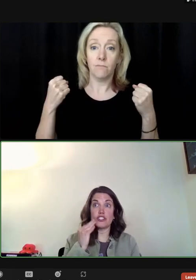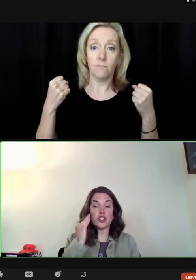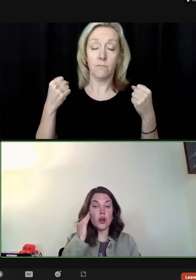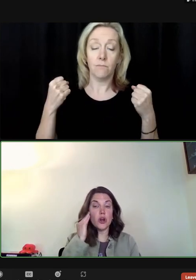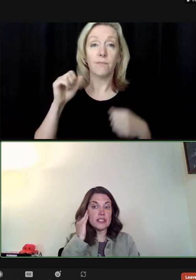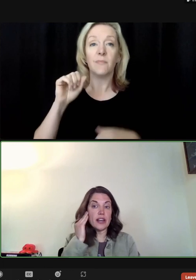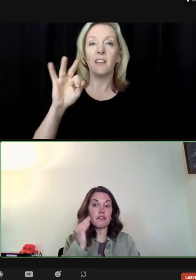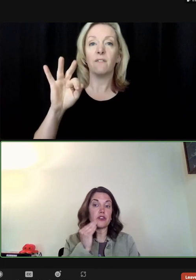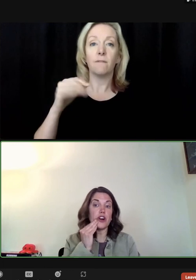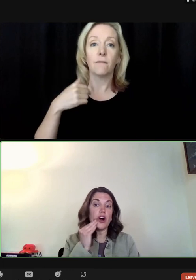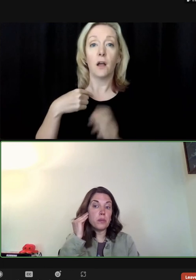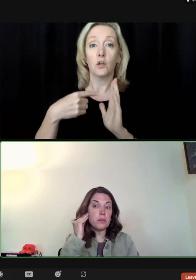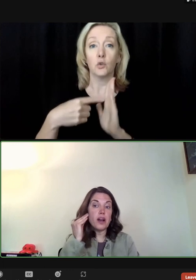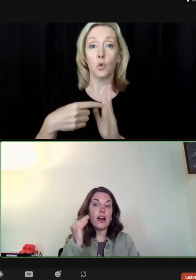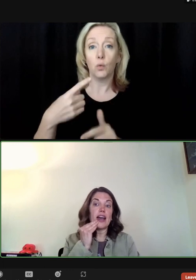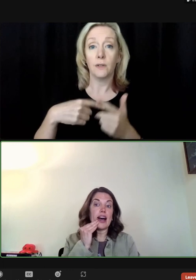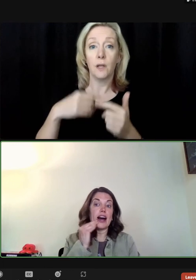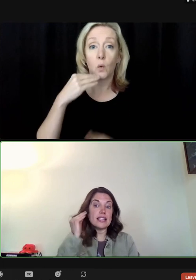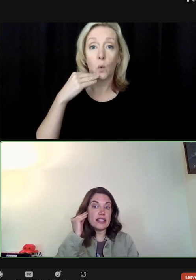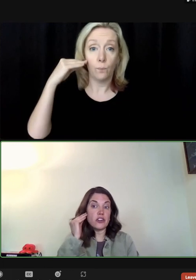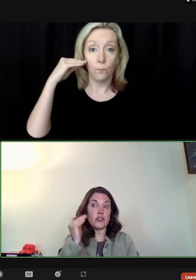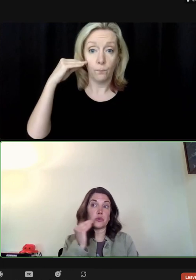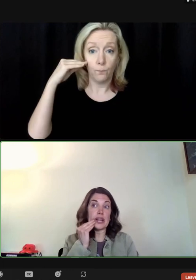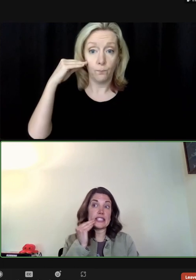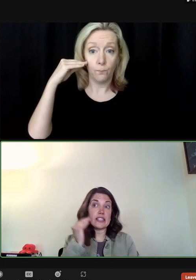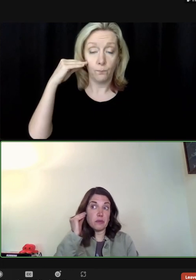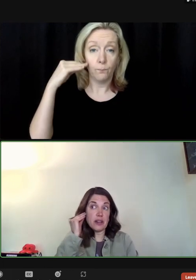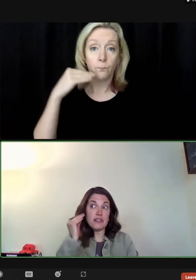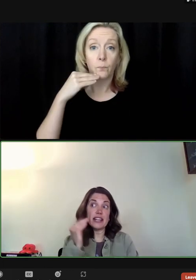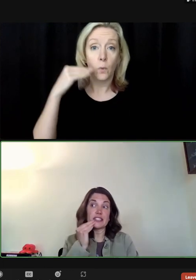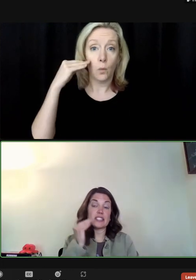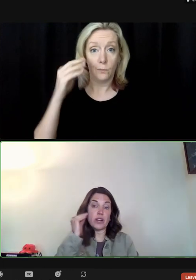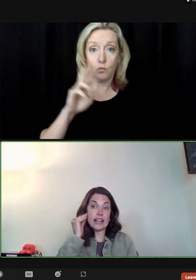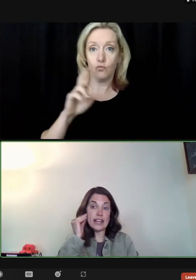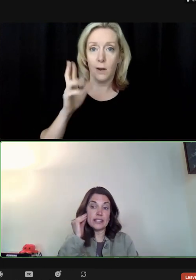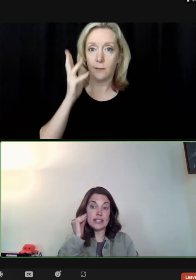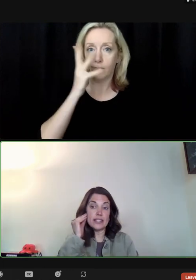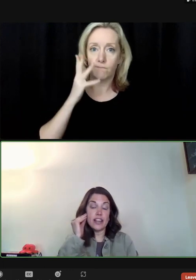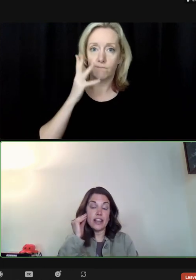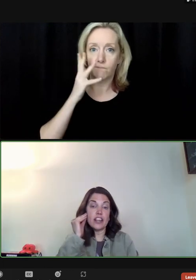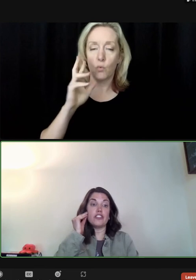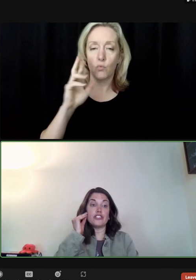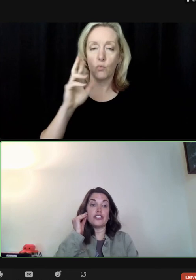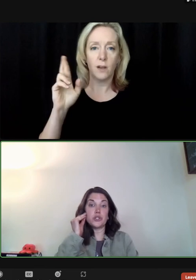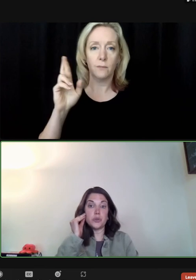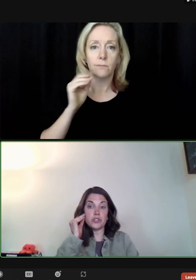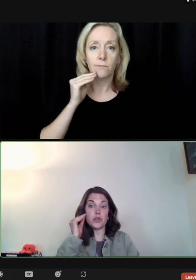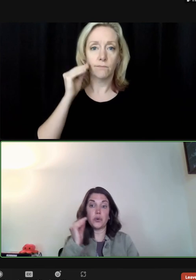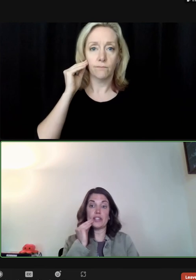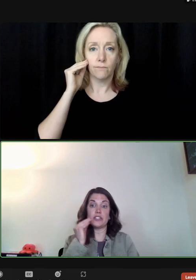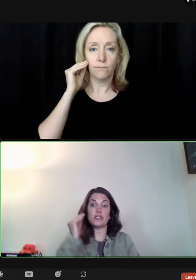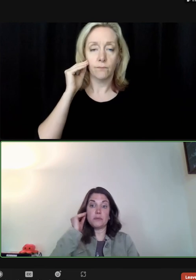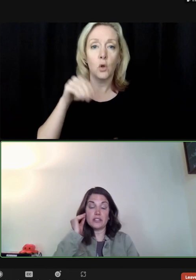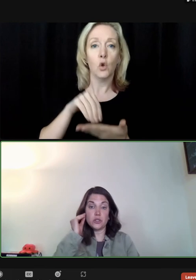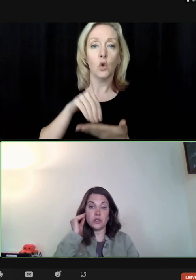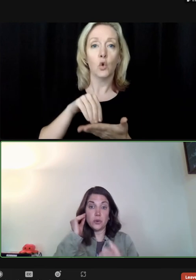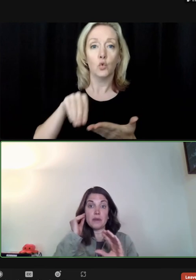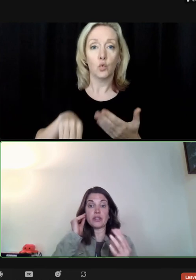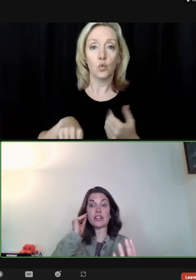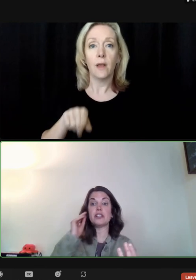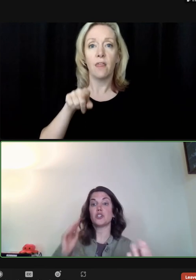if I show the sign for home, I sign it on the right side of my face because I'm right-handed. The student who